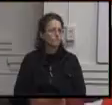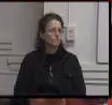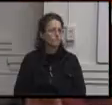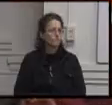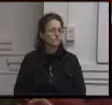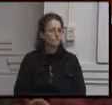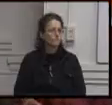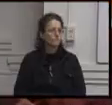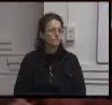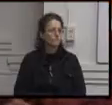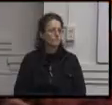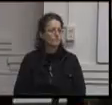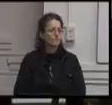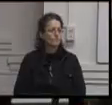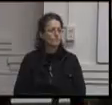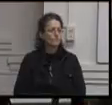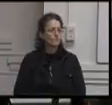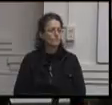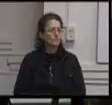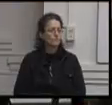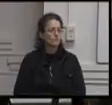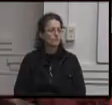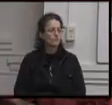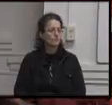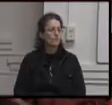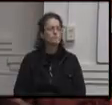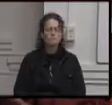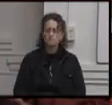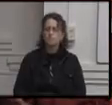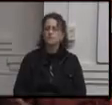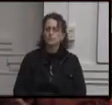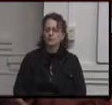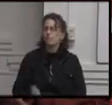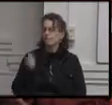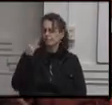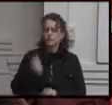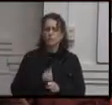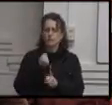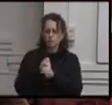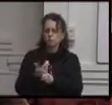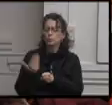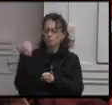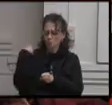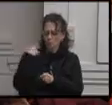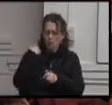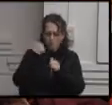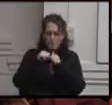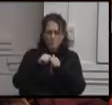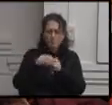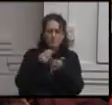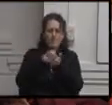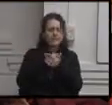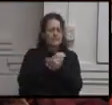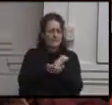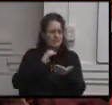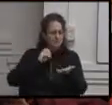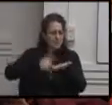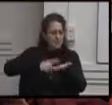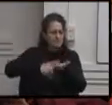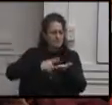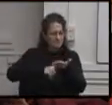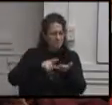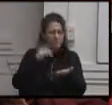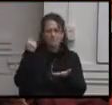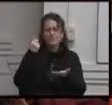I remember hearing on the Finance Committee a couple of years ago, now, about an instance that struck